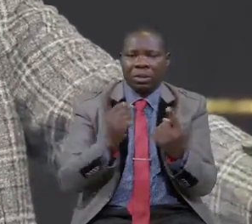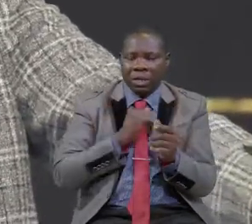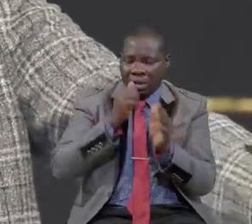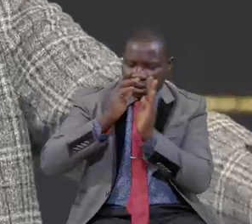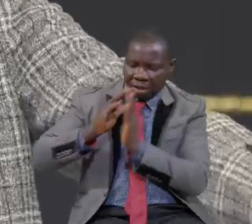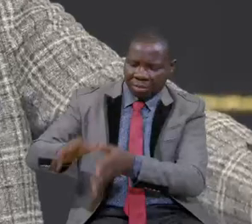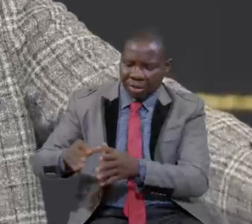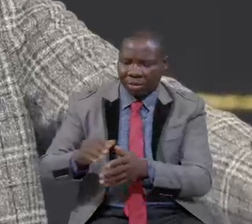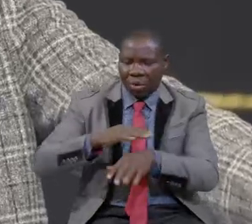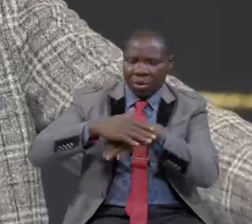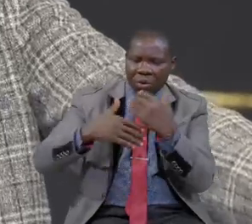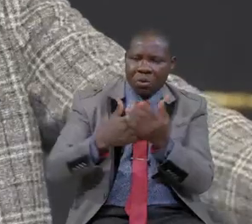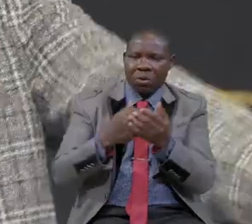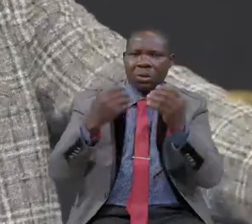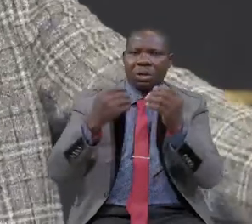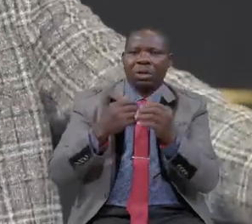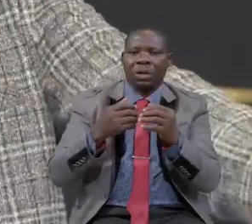Idolatry, gone.